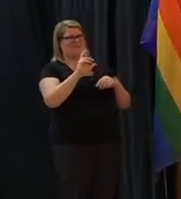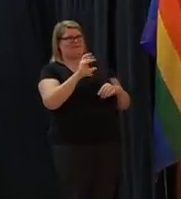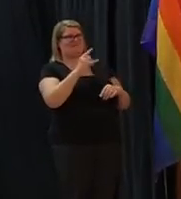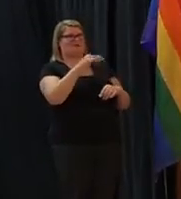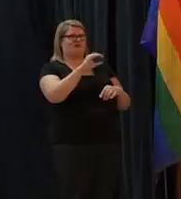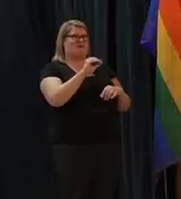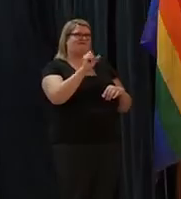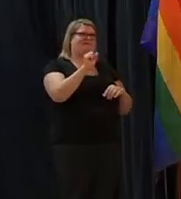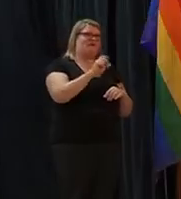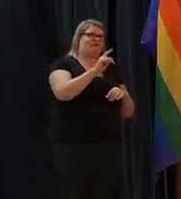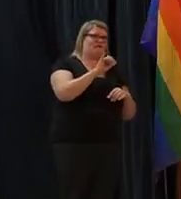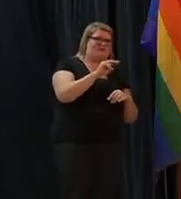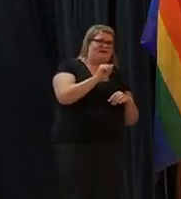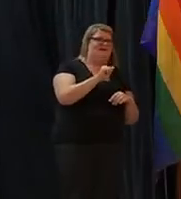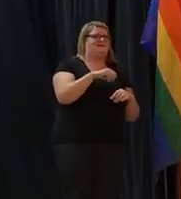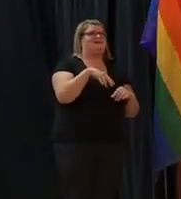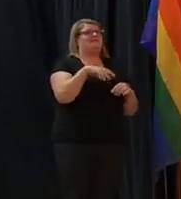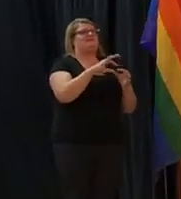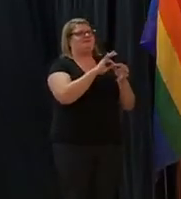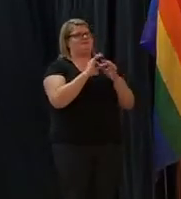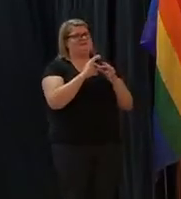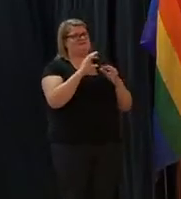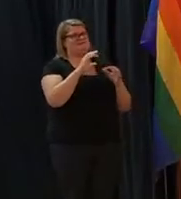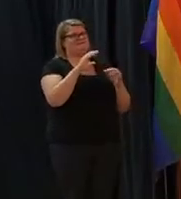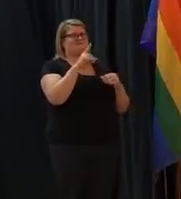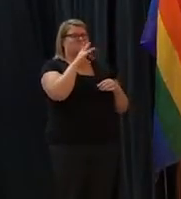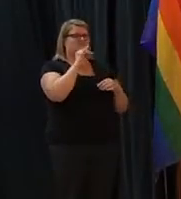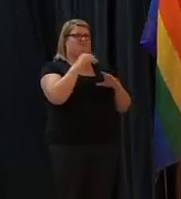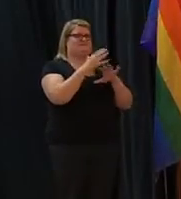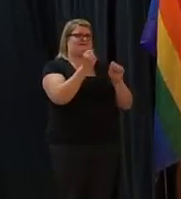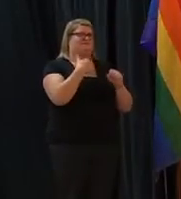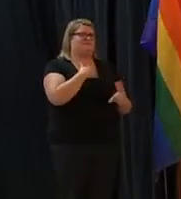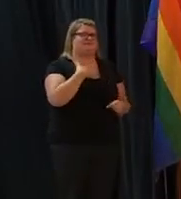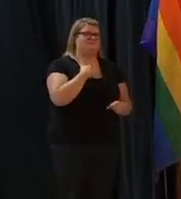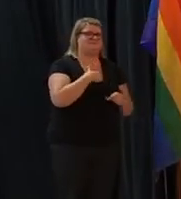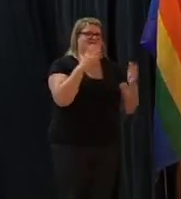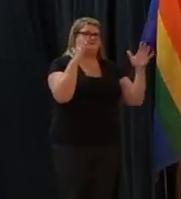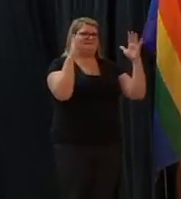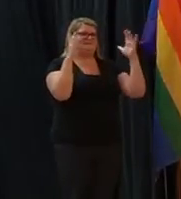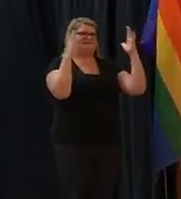Korea, Taiwan, United Republic of Tanzania, Turkey, and Uganda.